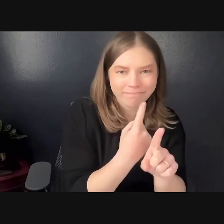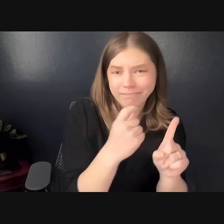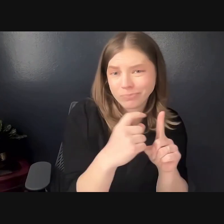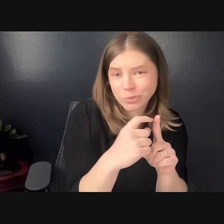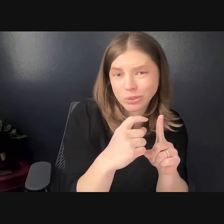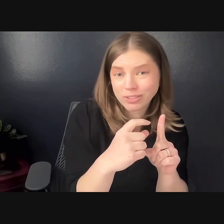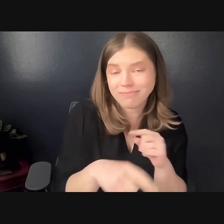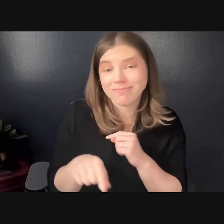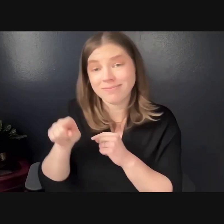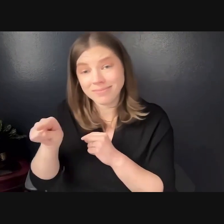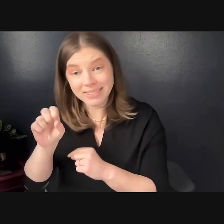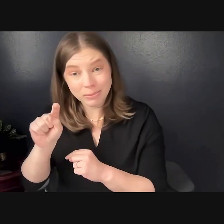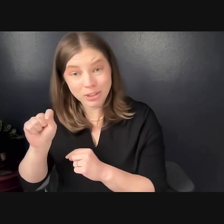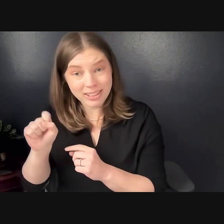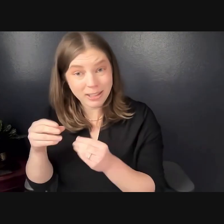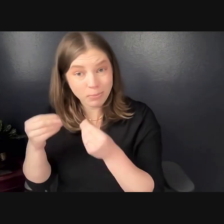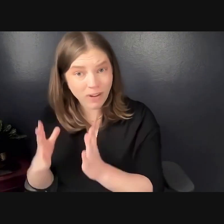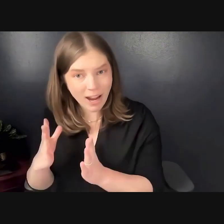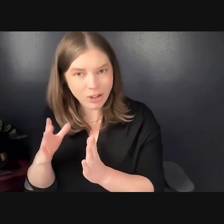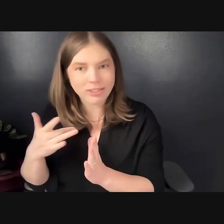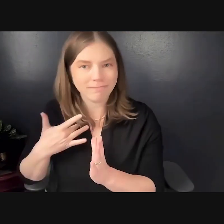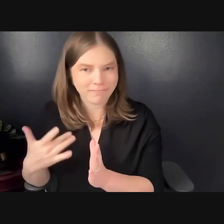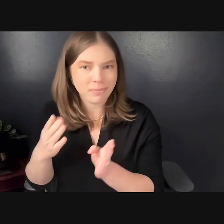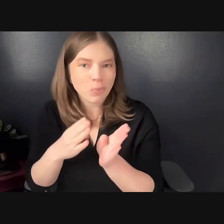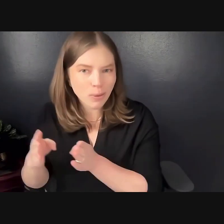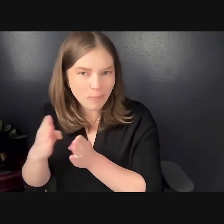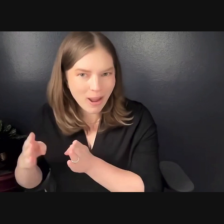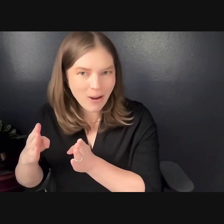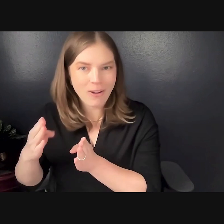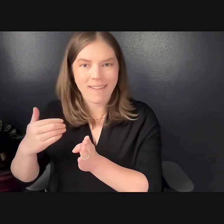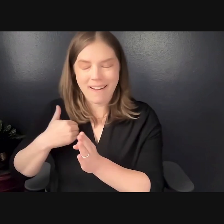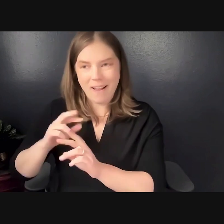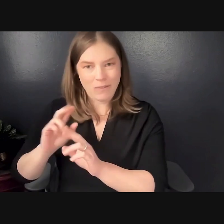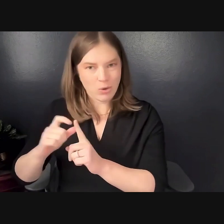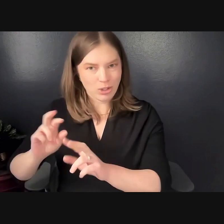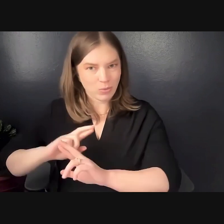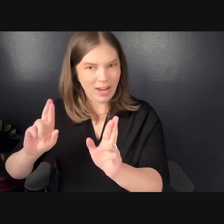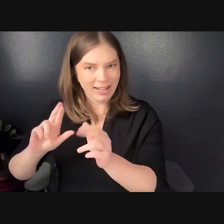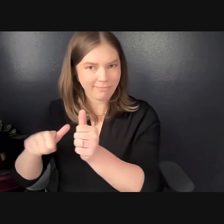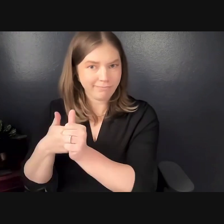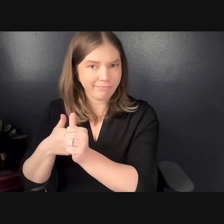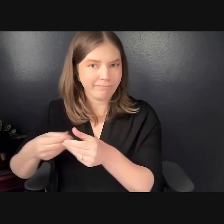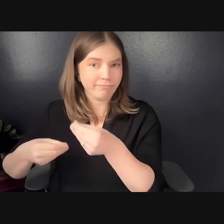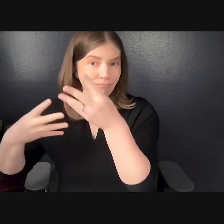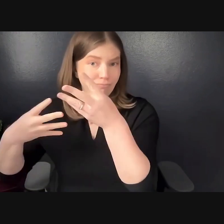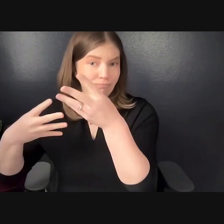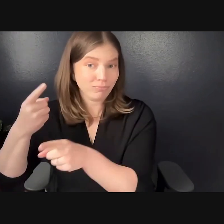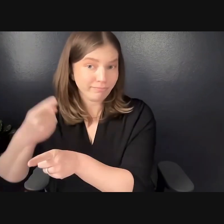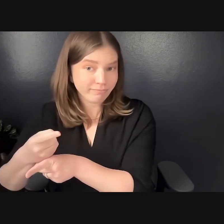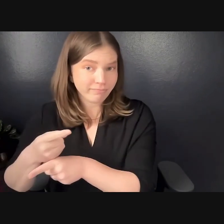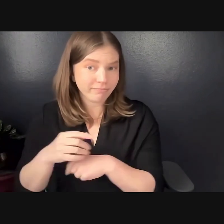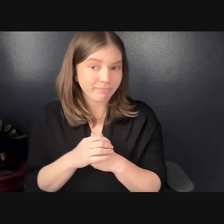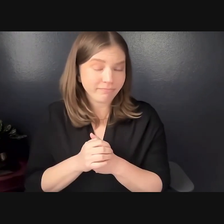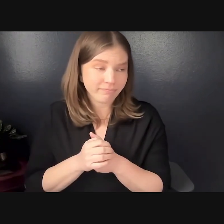Often ASR does not capture the correct word, where a human speech-to-text provider has prepared,